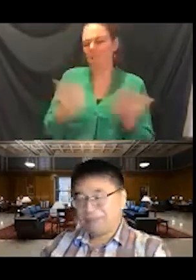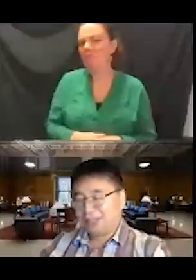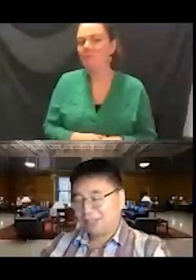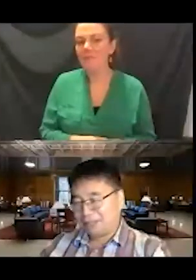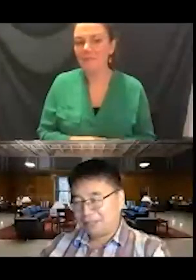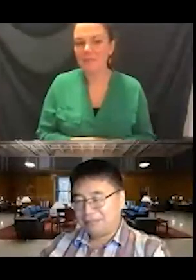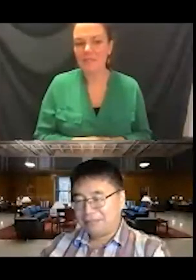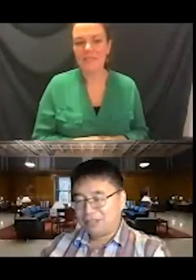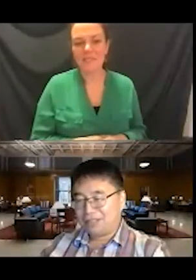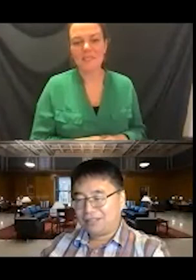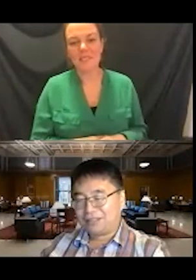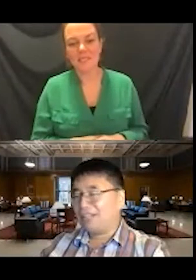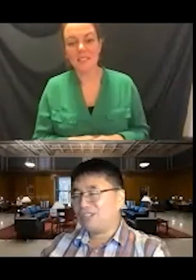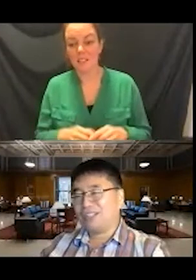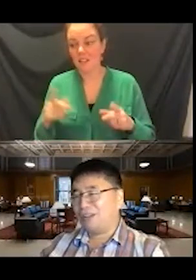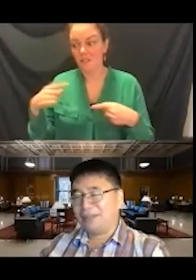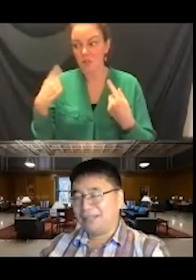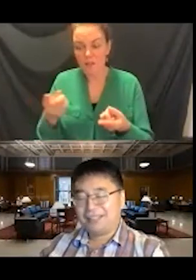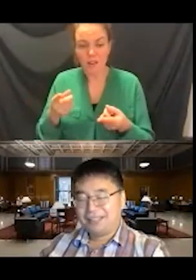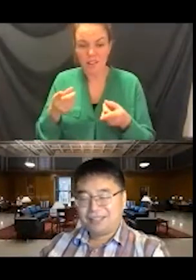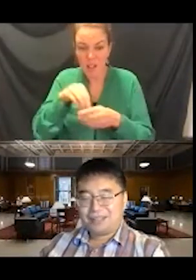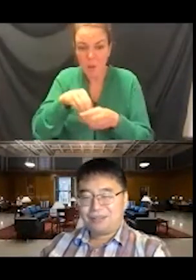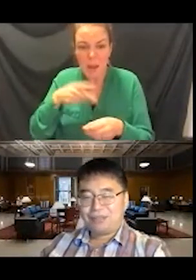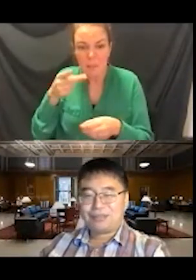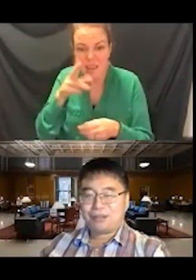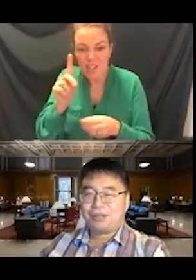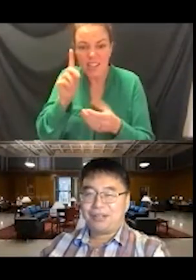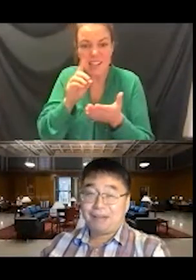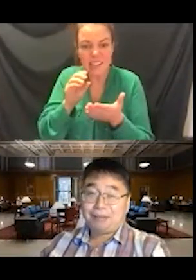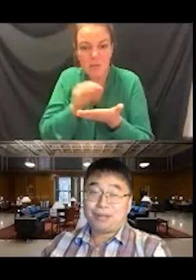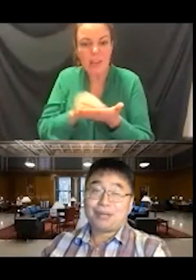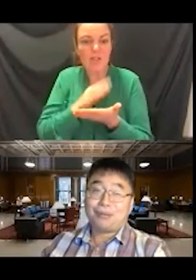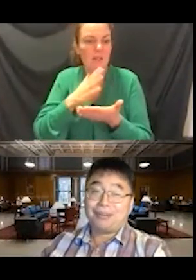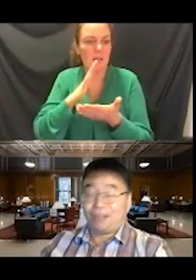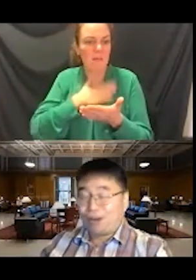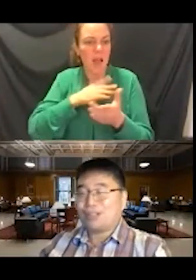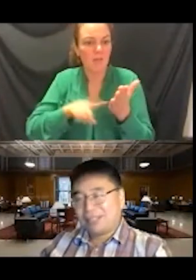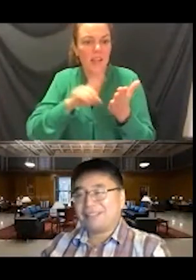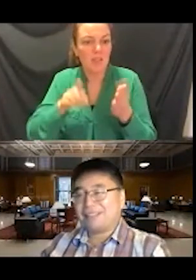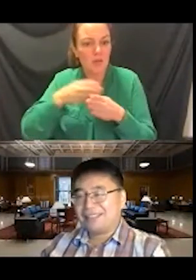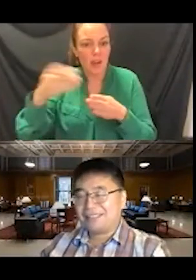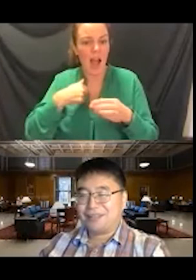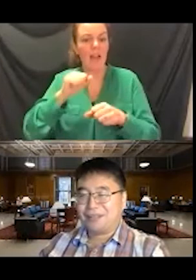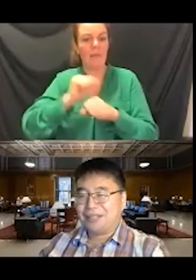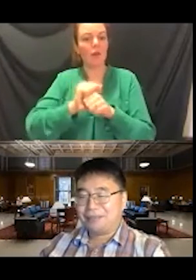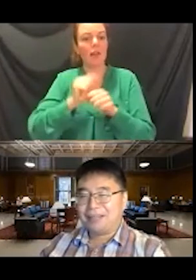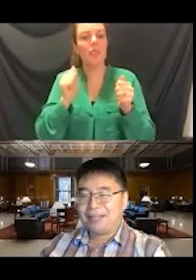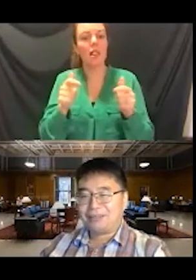forever, including my PhD dissertation and all my research career, I've been working with large data sets.